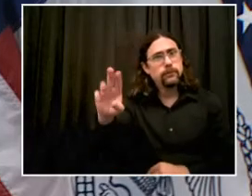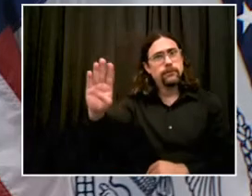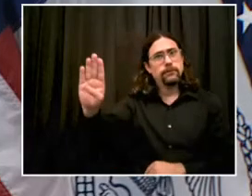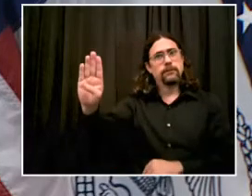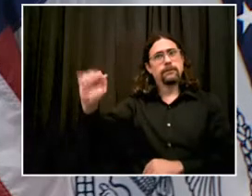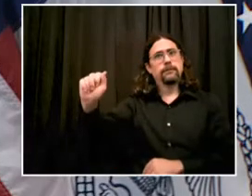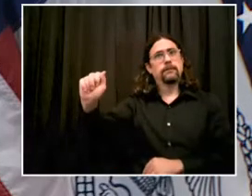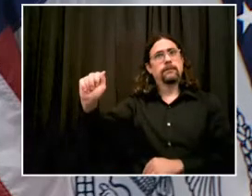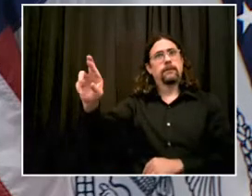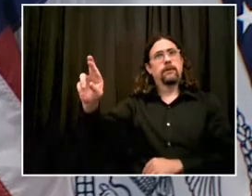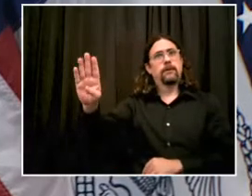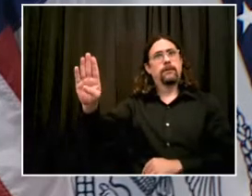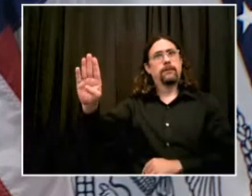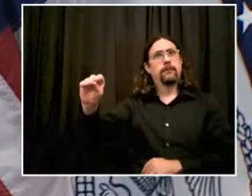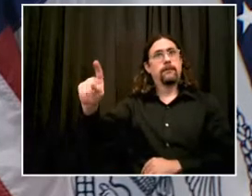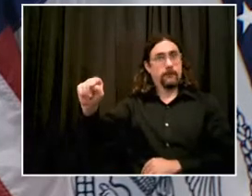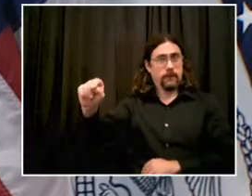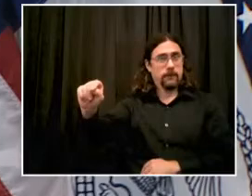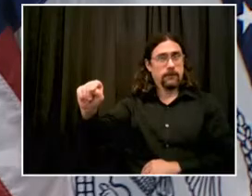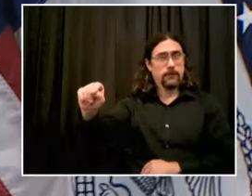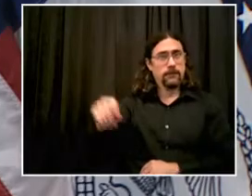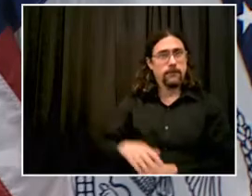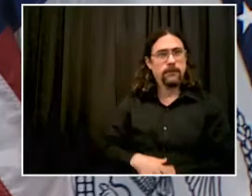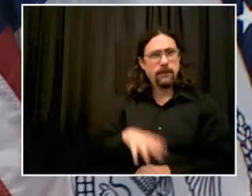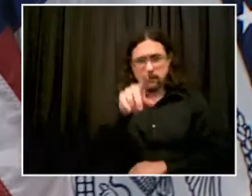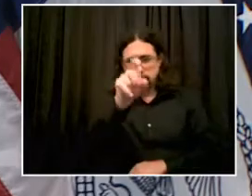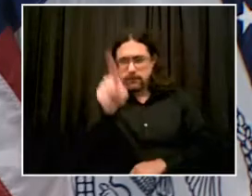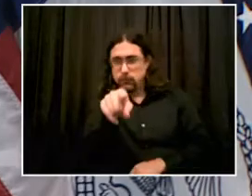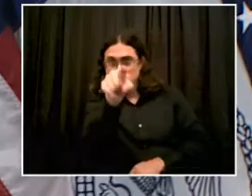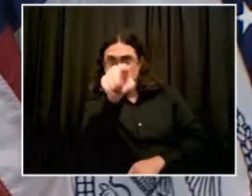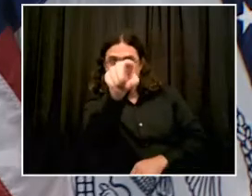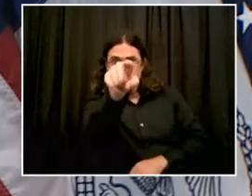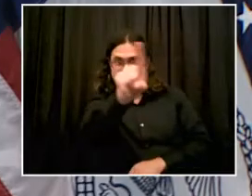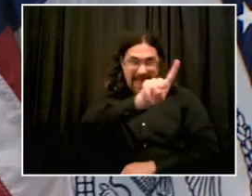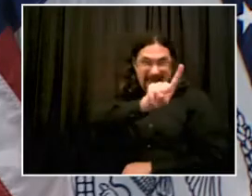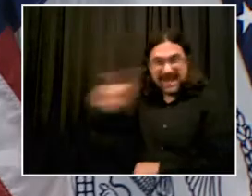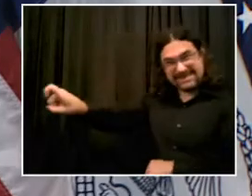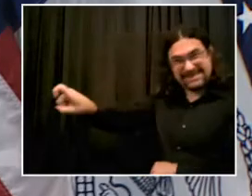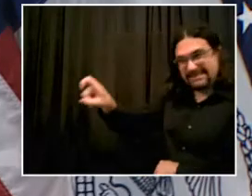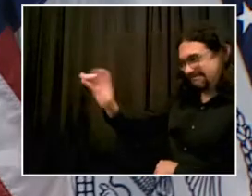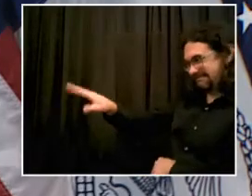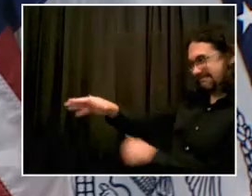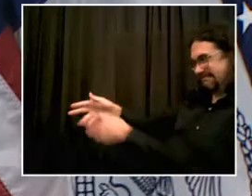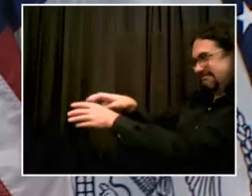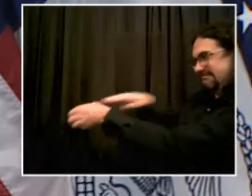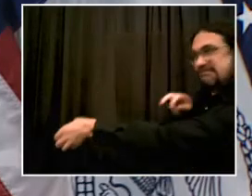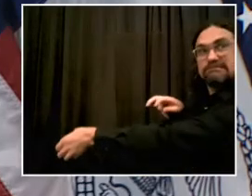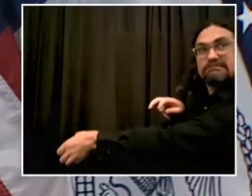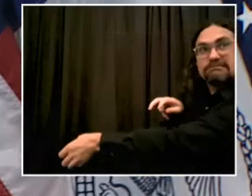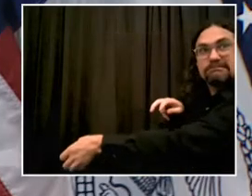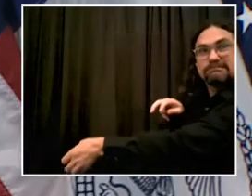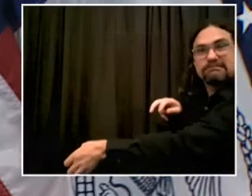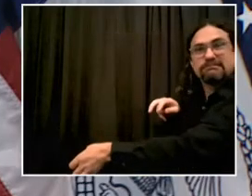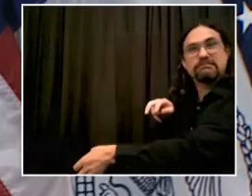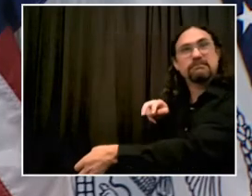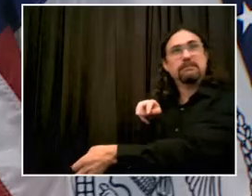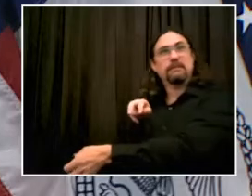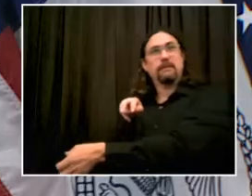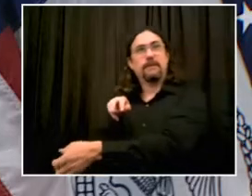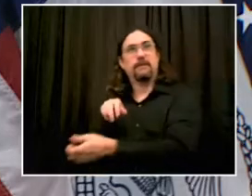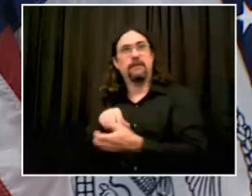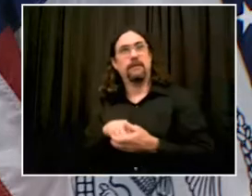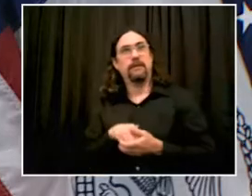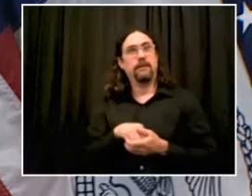she didn't, would you have fired her? Look, Mark, I always prefer if we've gotten to a situation where we got to make